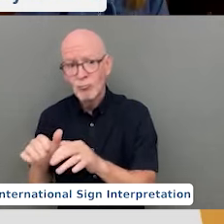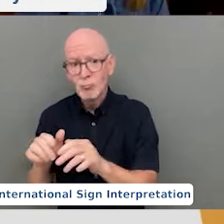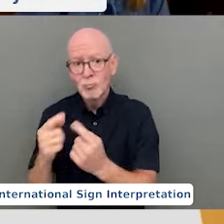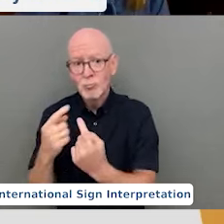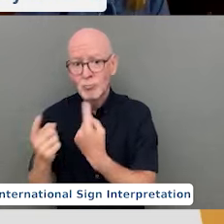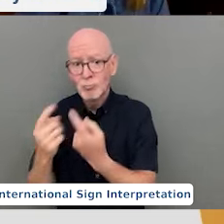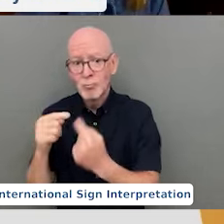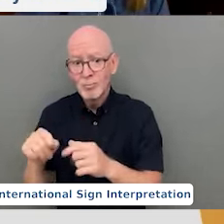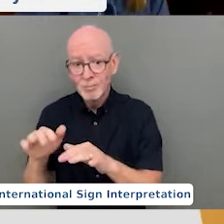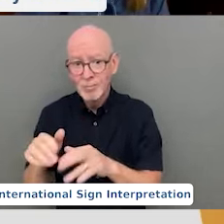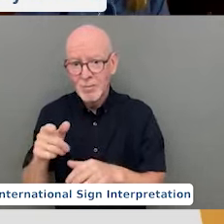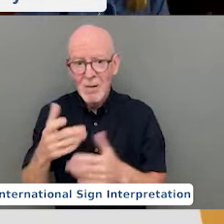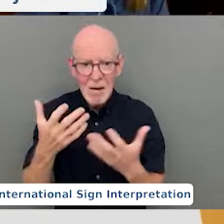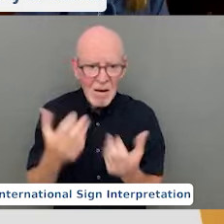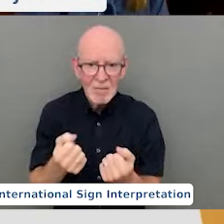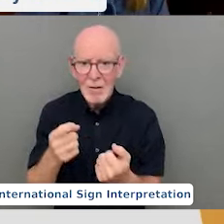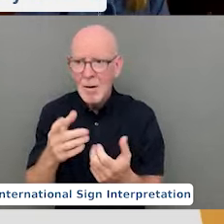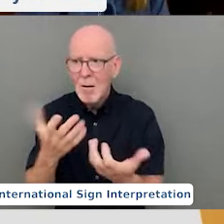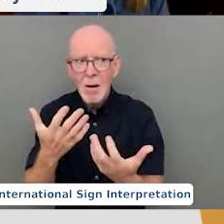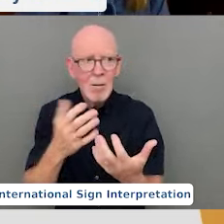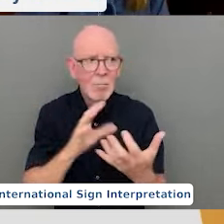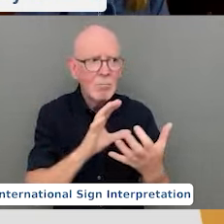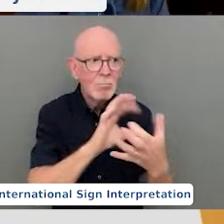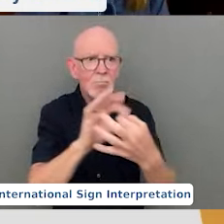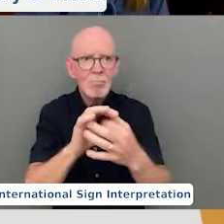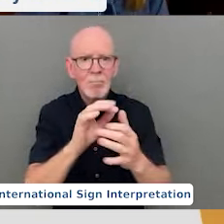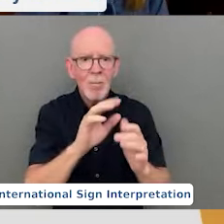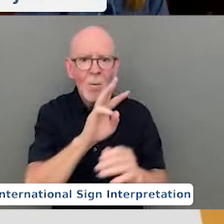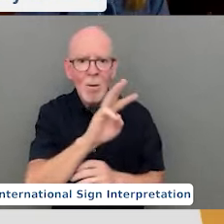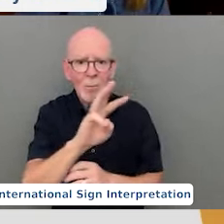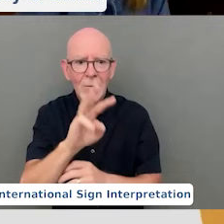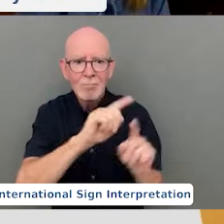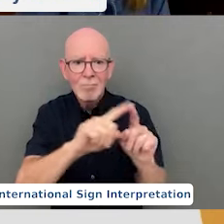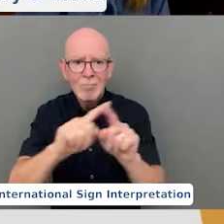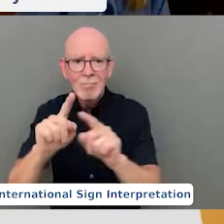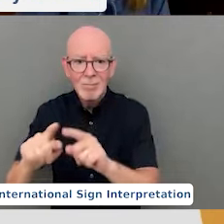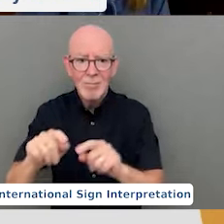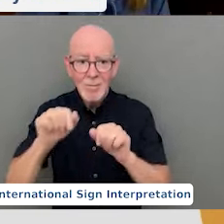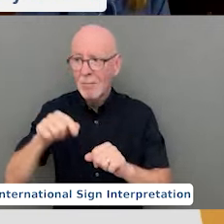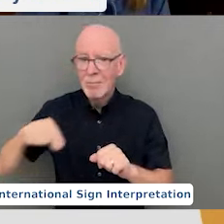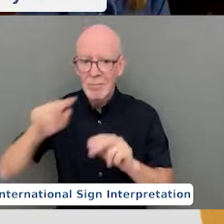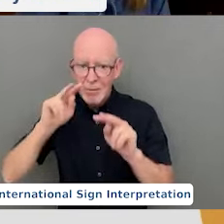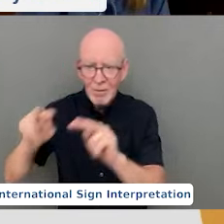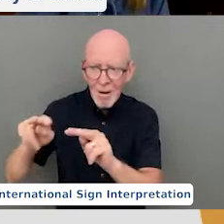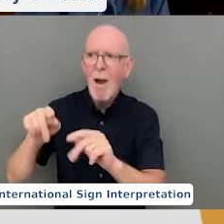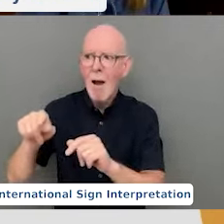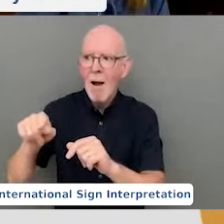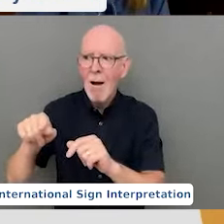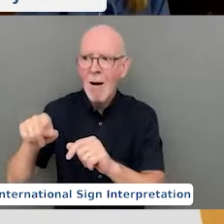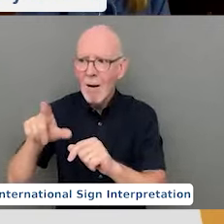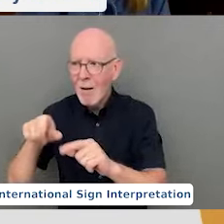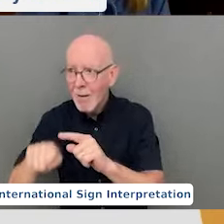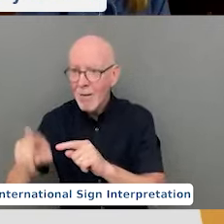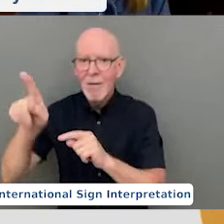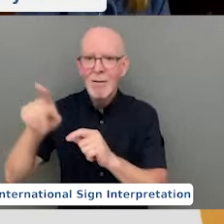share those to the rest of the group via the chat box. We, as you can see, have our international sign